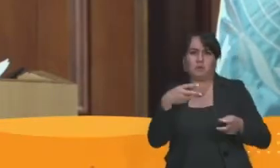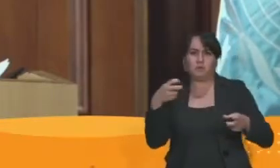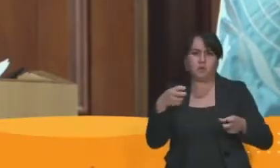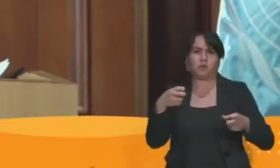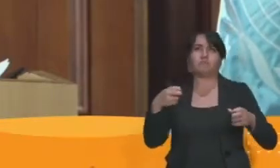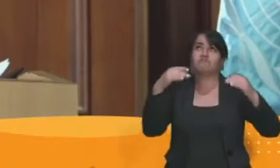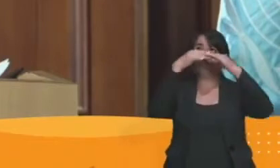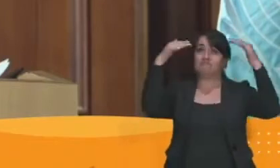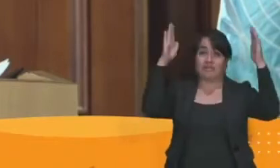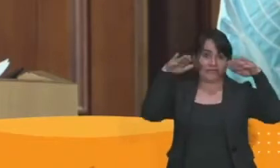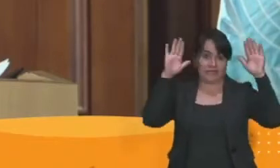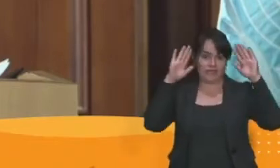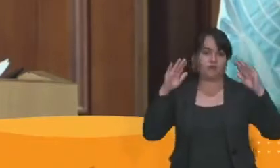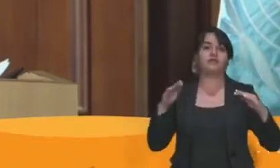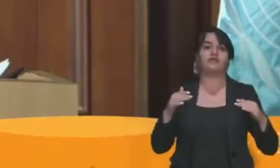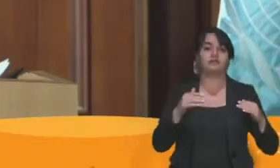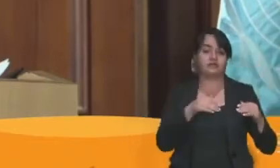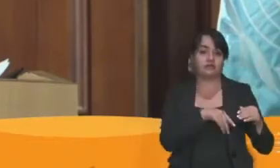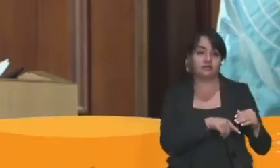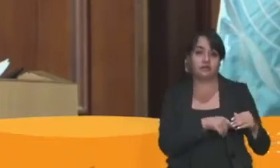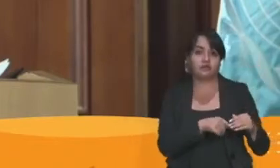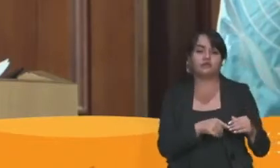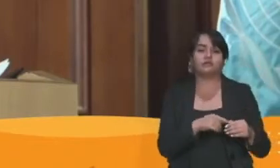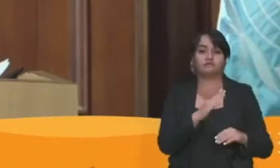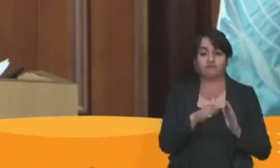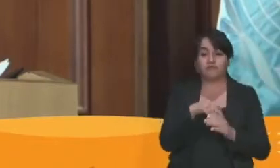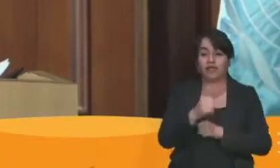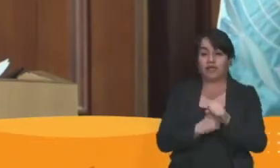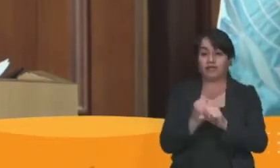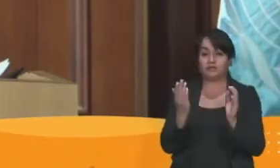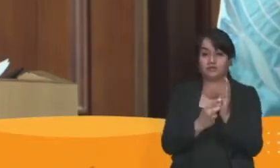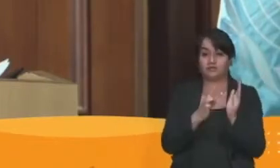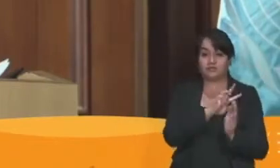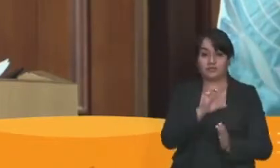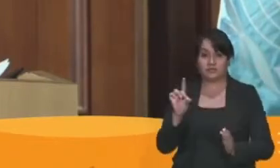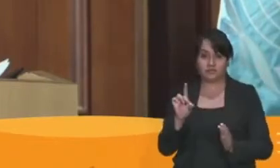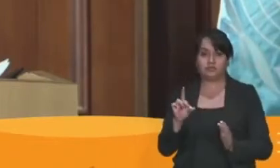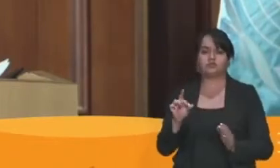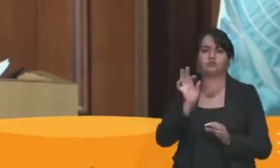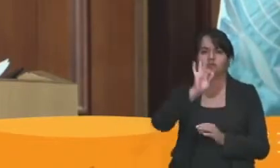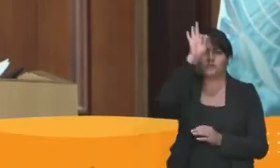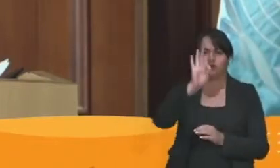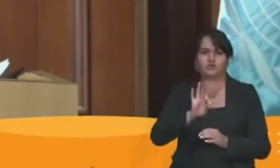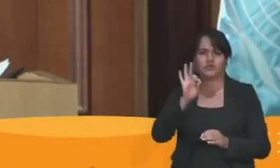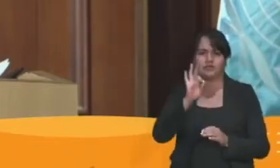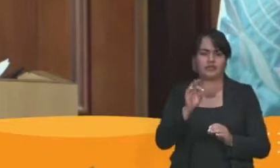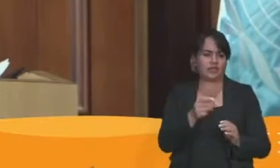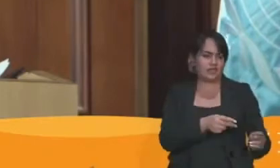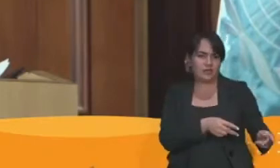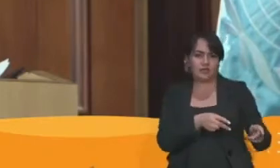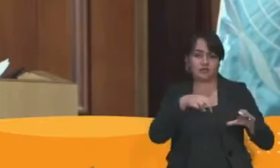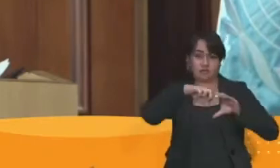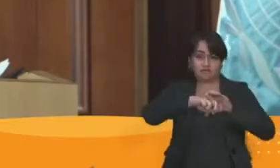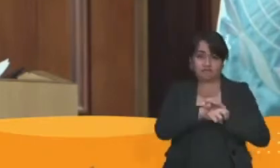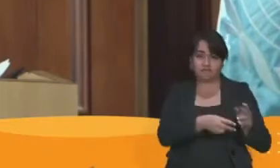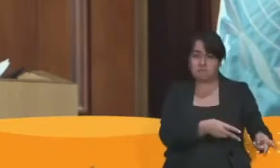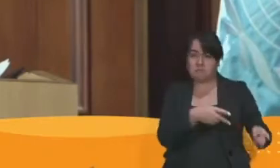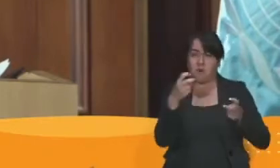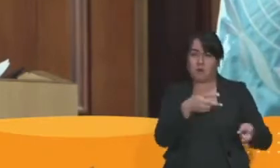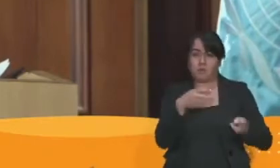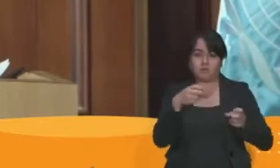being concentrated. In 2021, a percentage of illicit exploitation